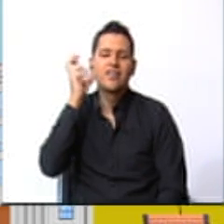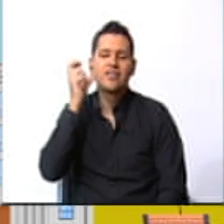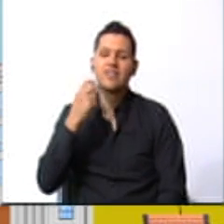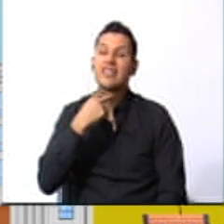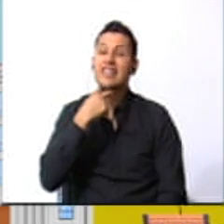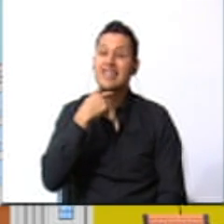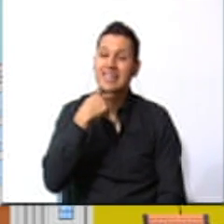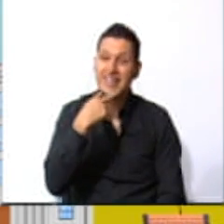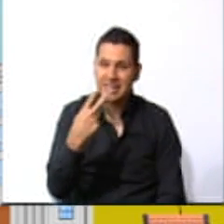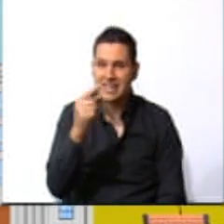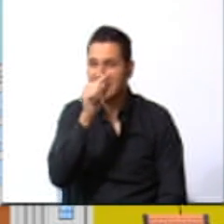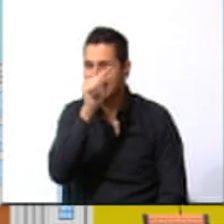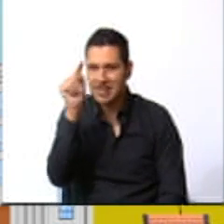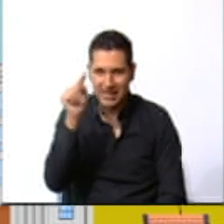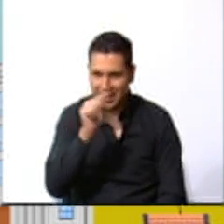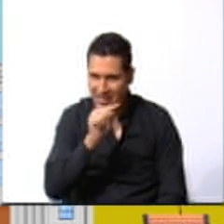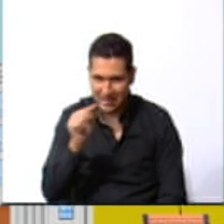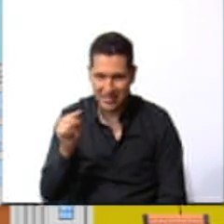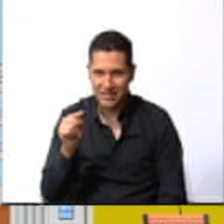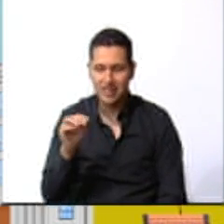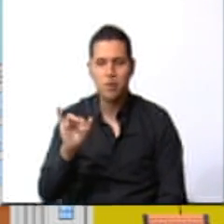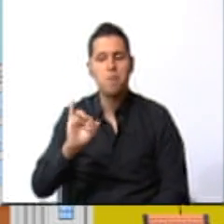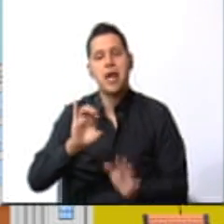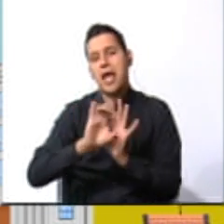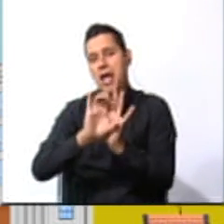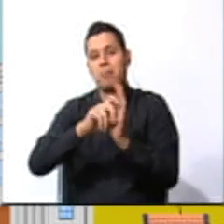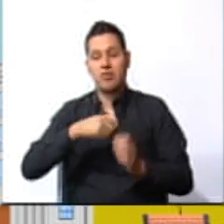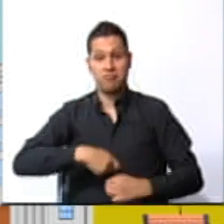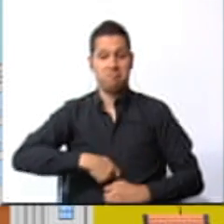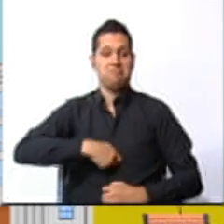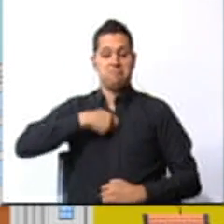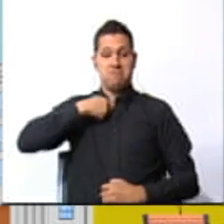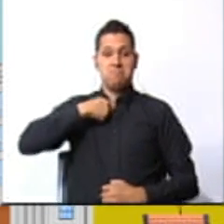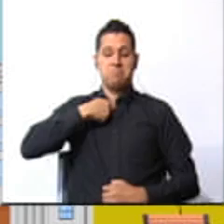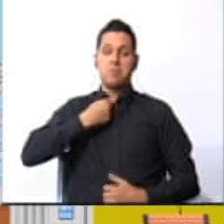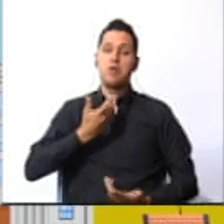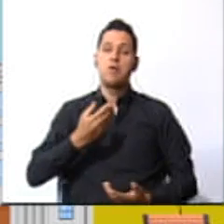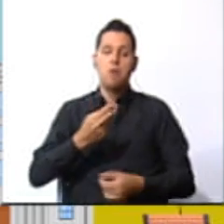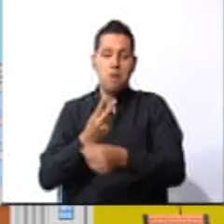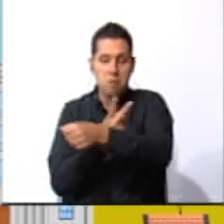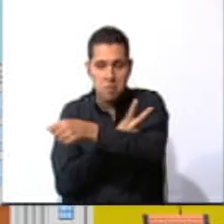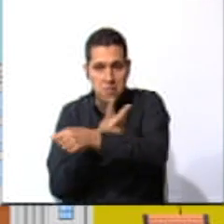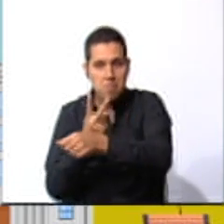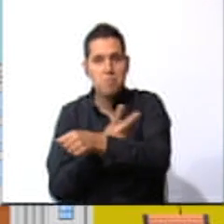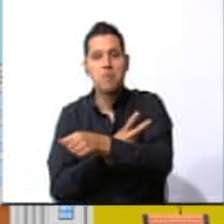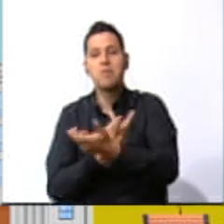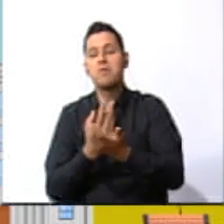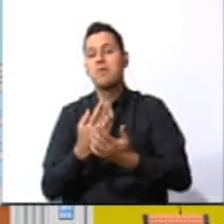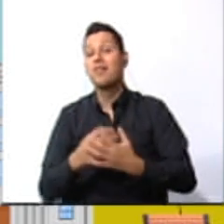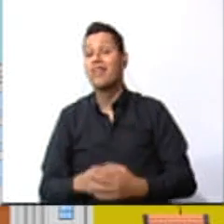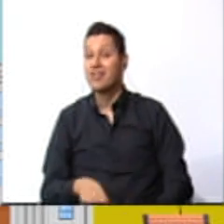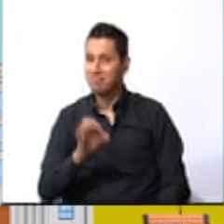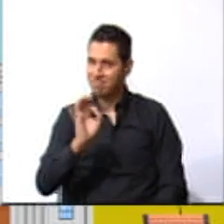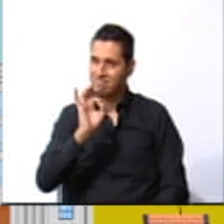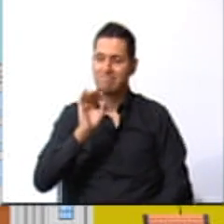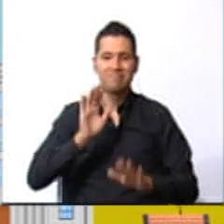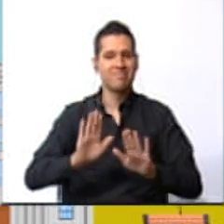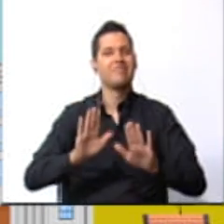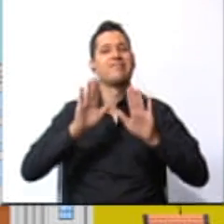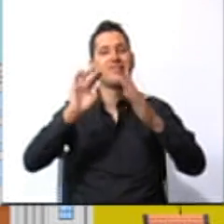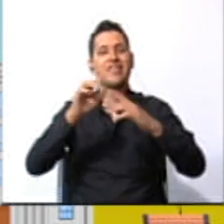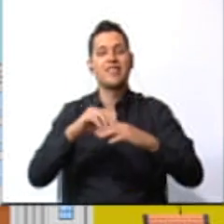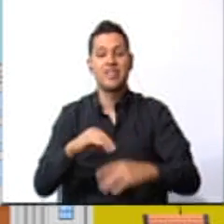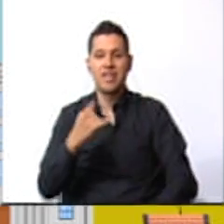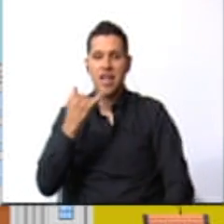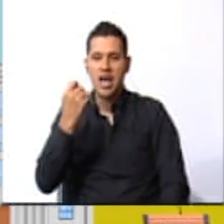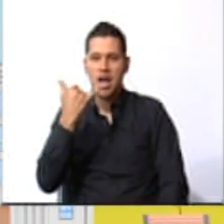z. Excellent for zipper, zucchini. Excellent, very good. Now let's see the